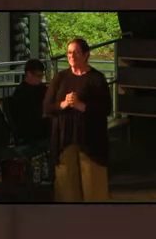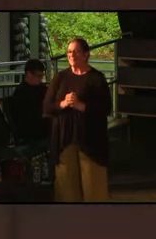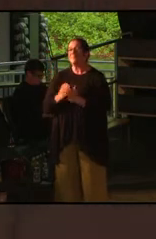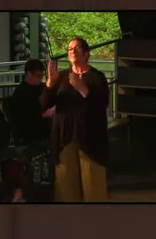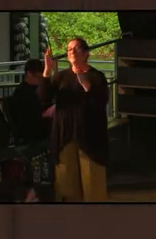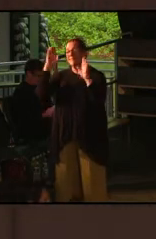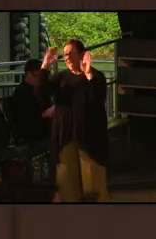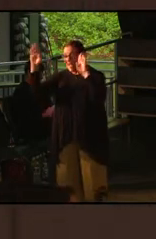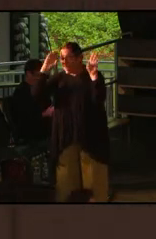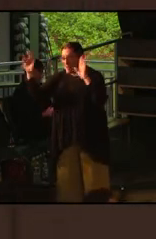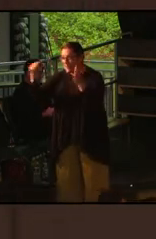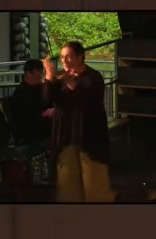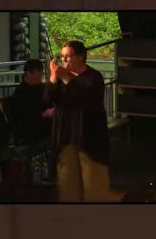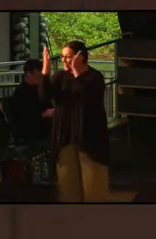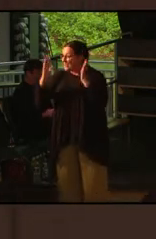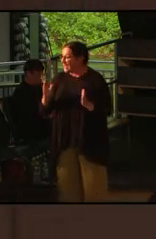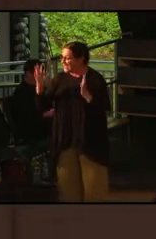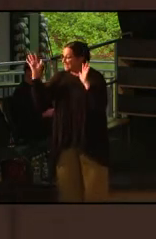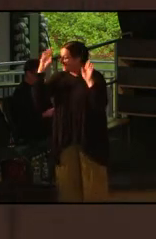Hello, graduates.